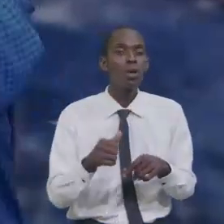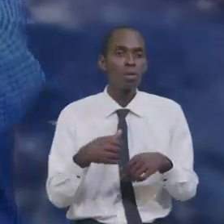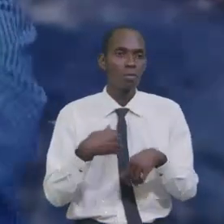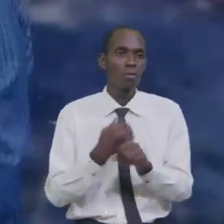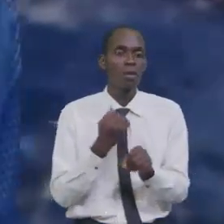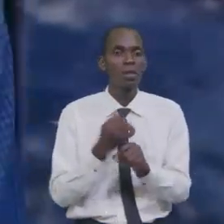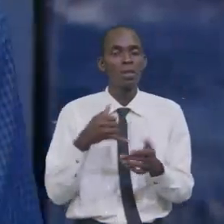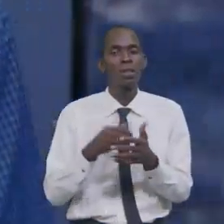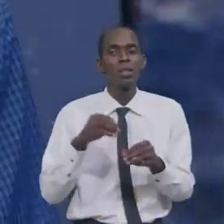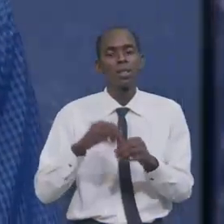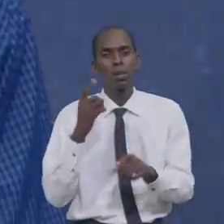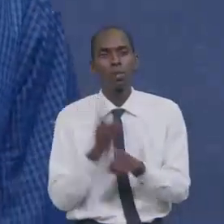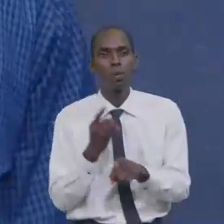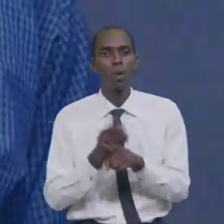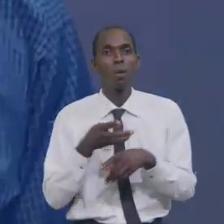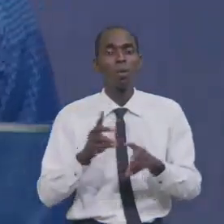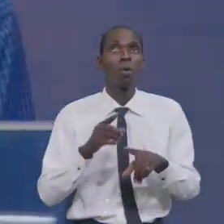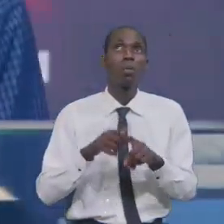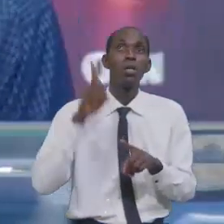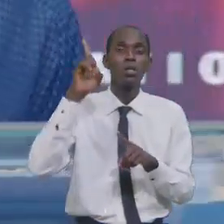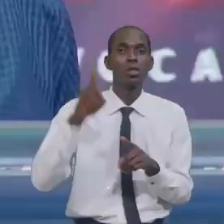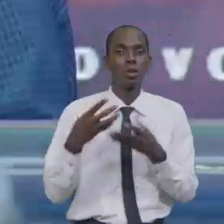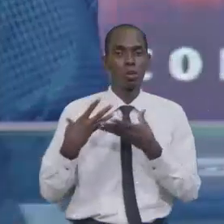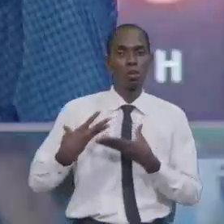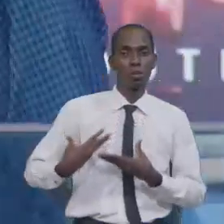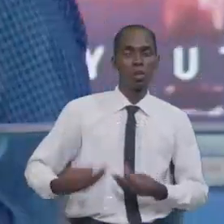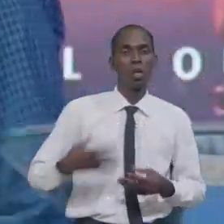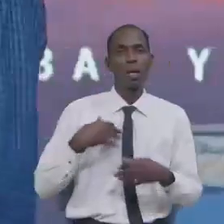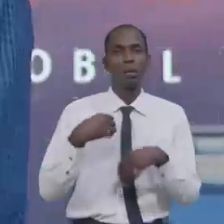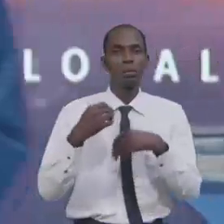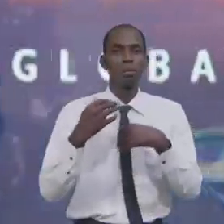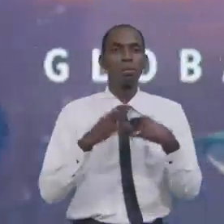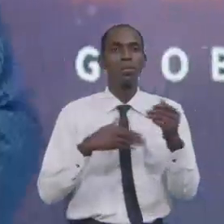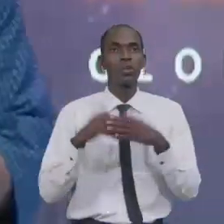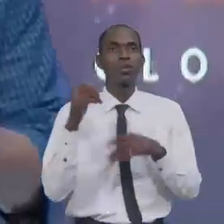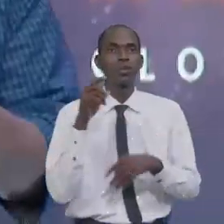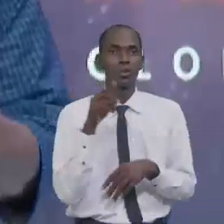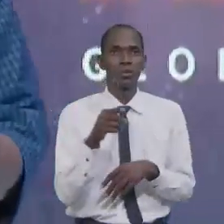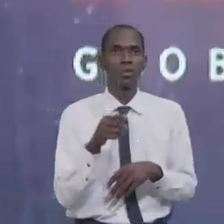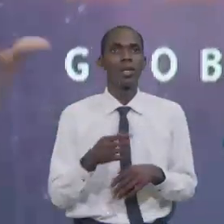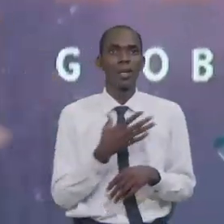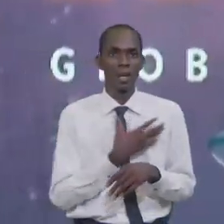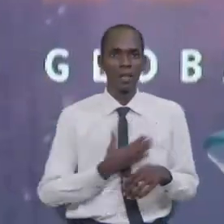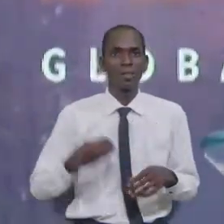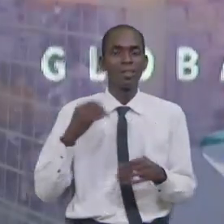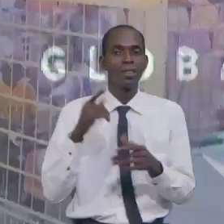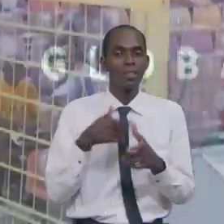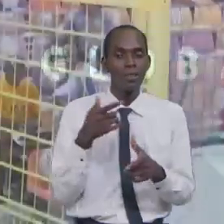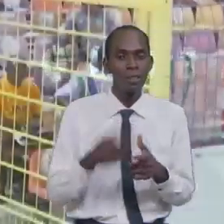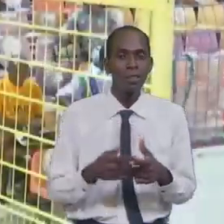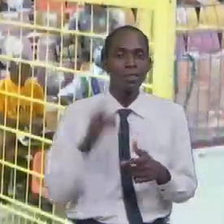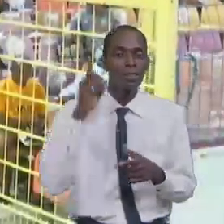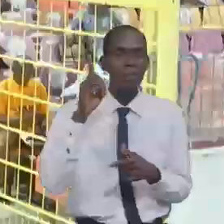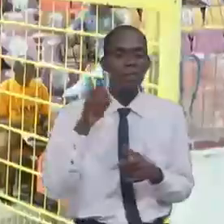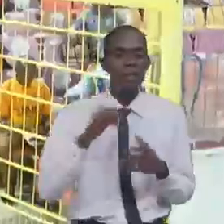shape. But he melts you, then he molds you, then he mends. That